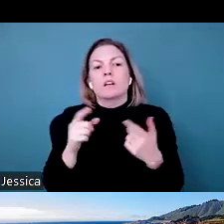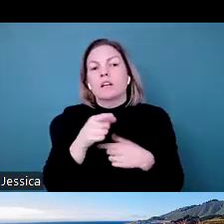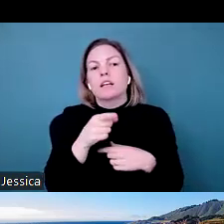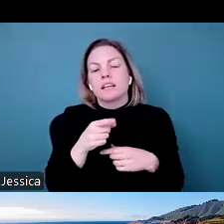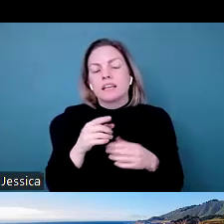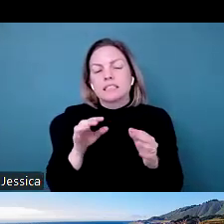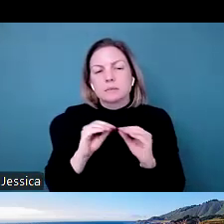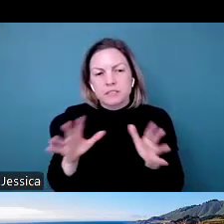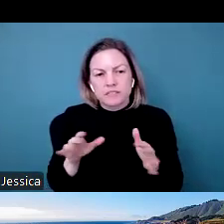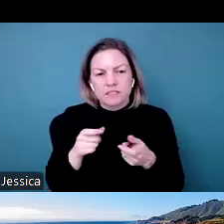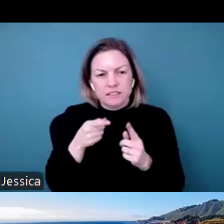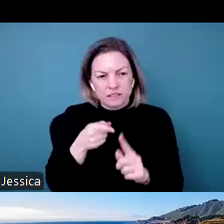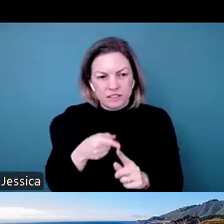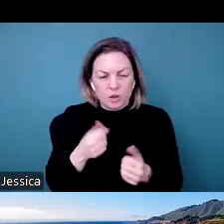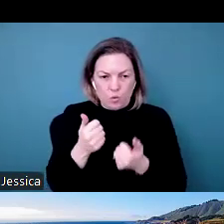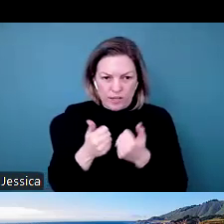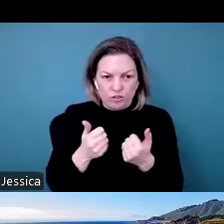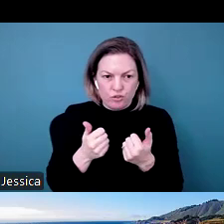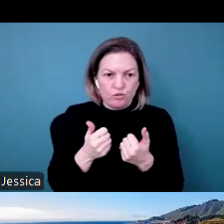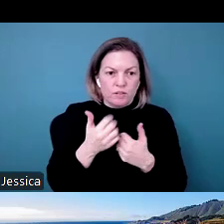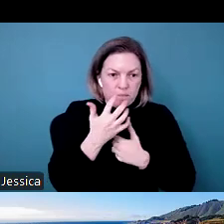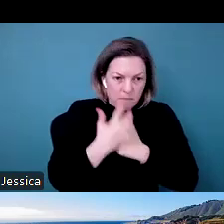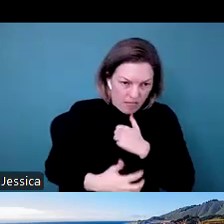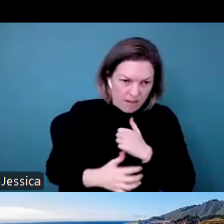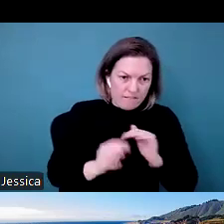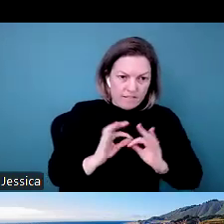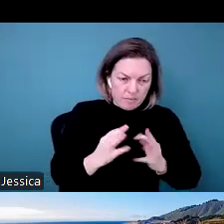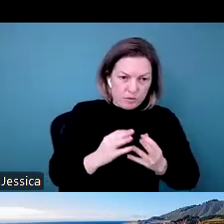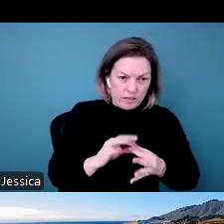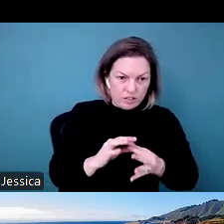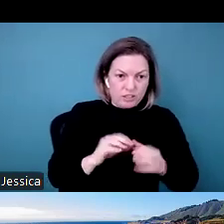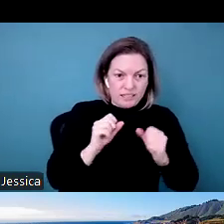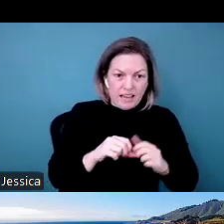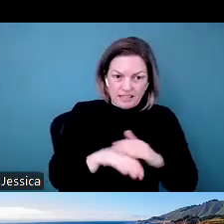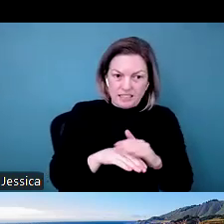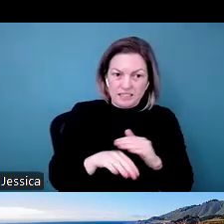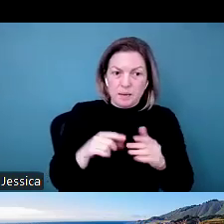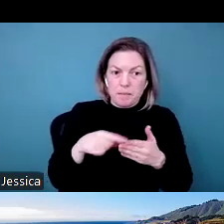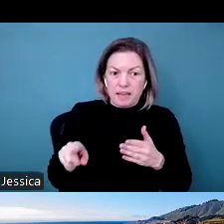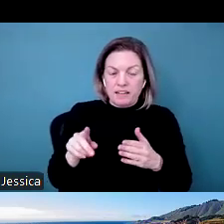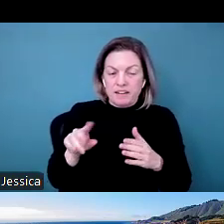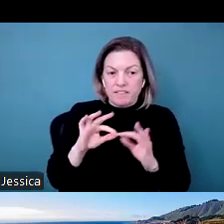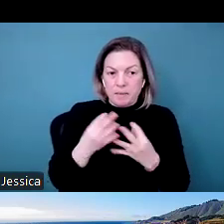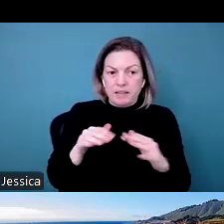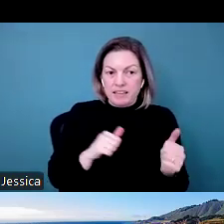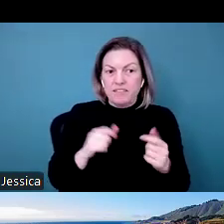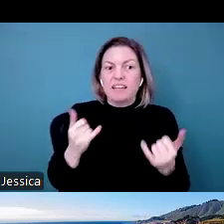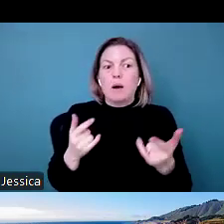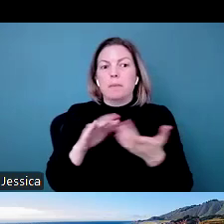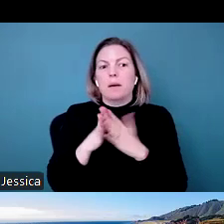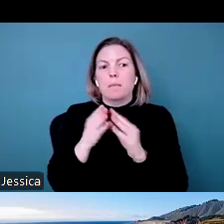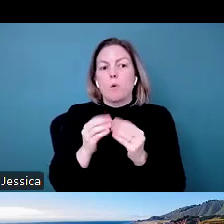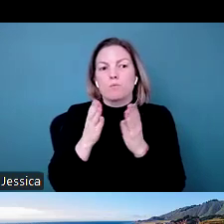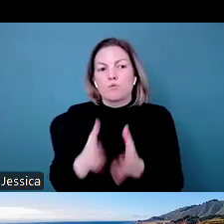specifically which blood relations would be able to access paid family leave, this broadens it out.